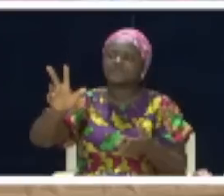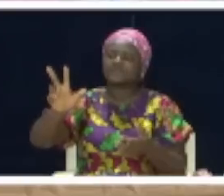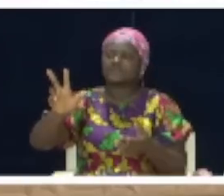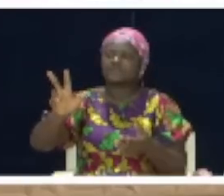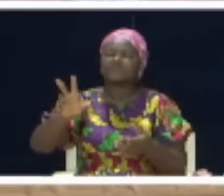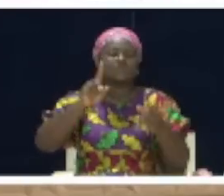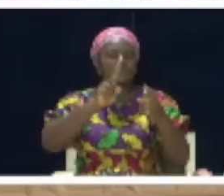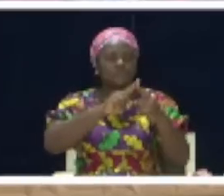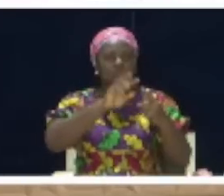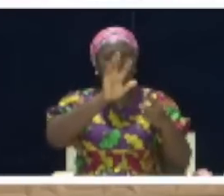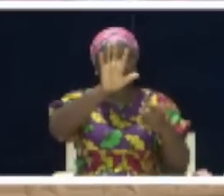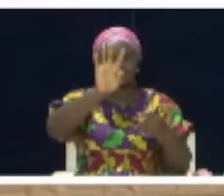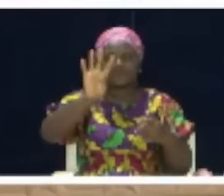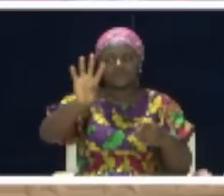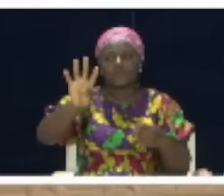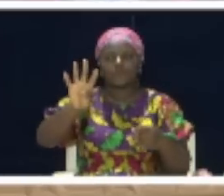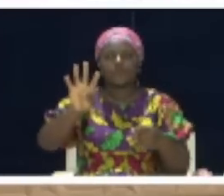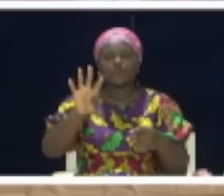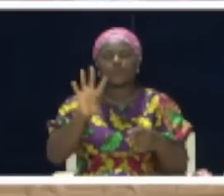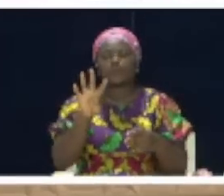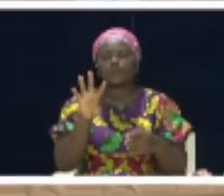To 54.